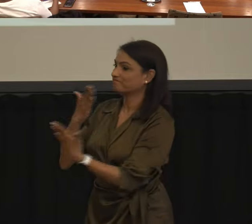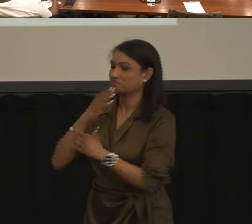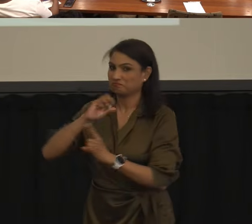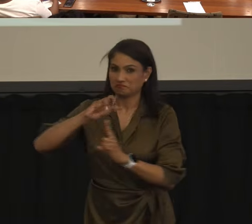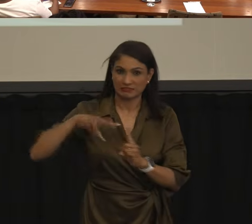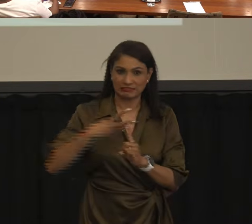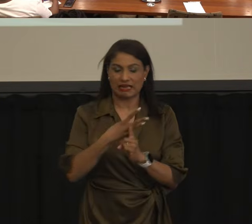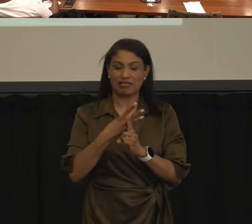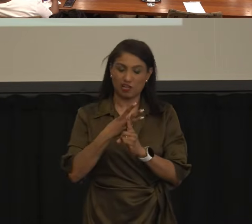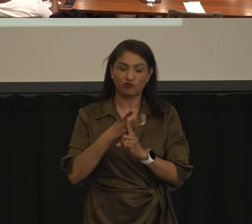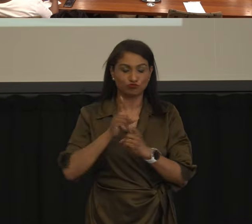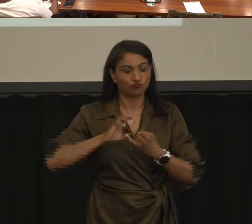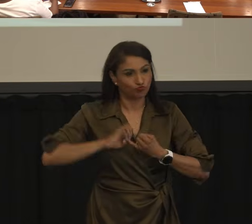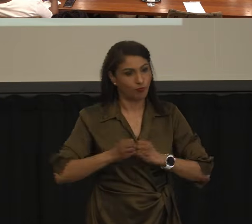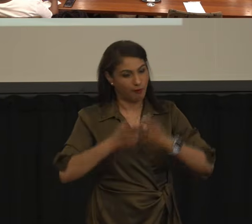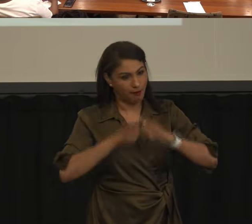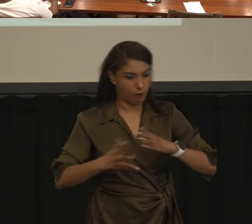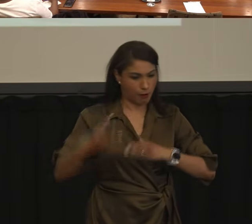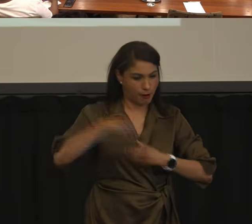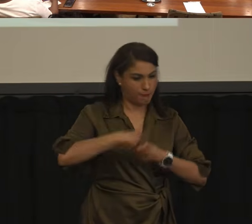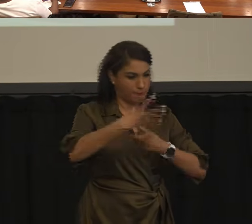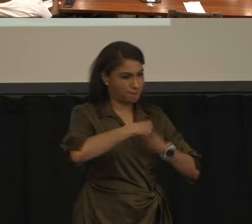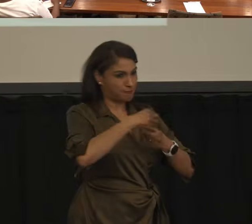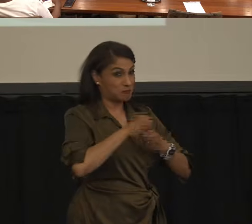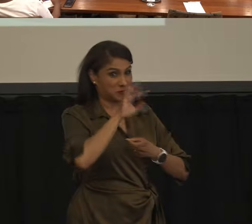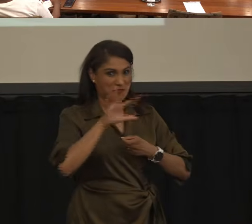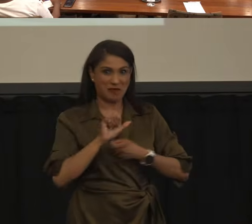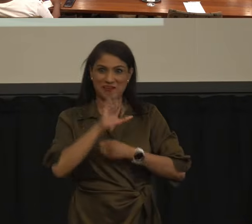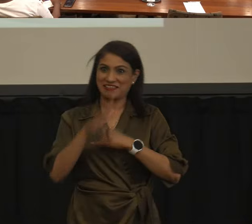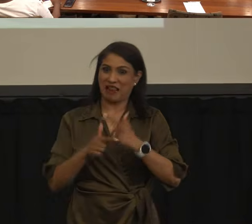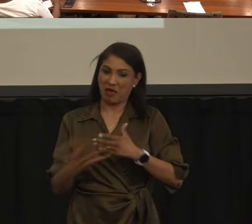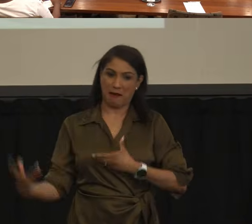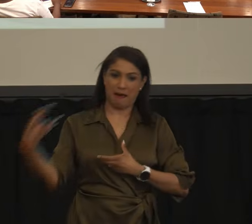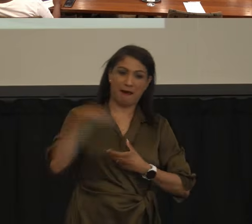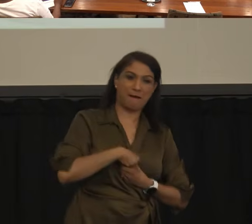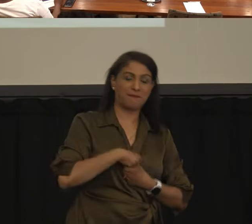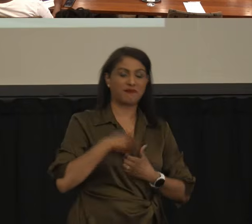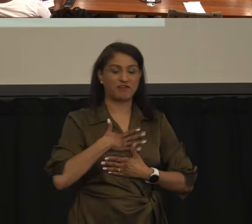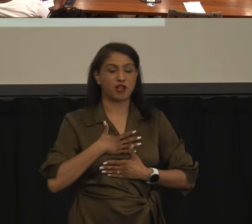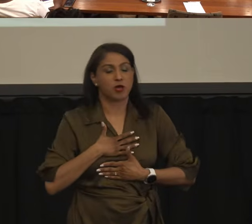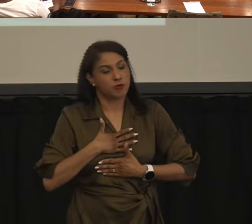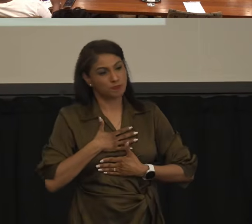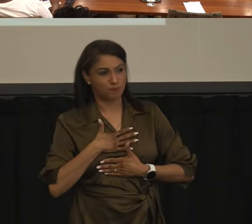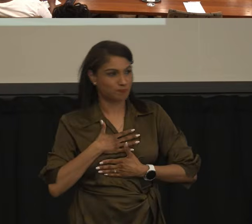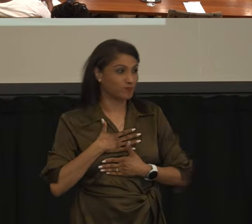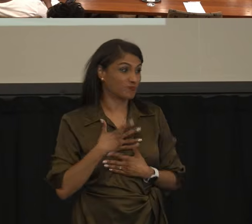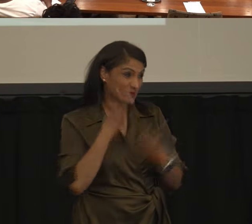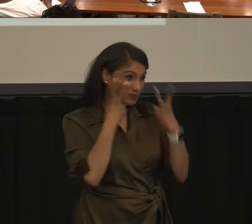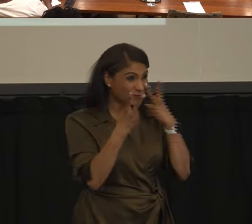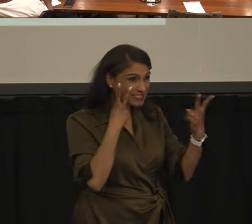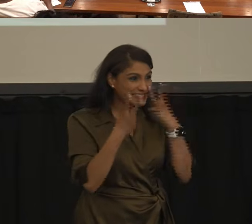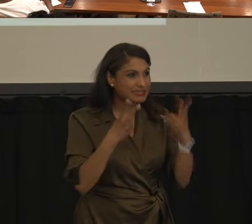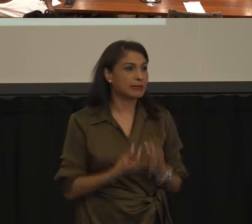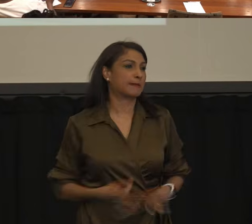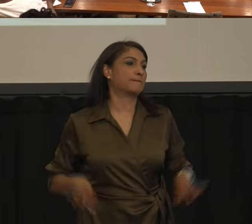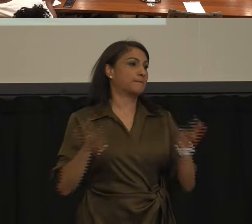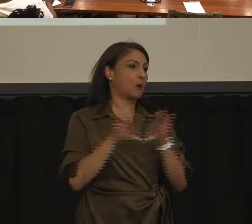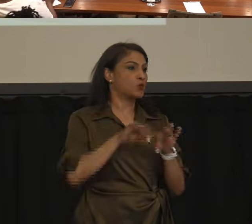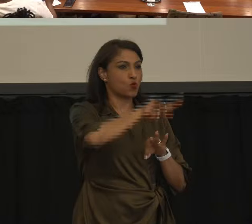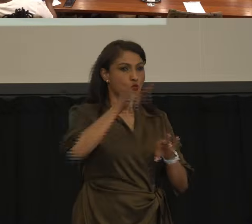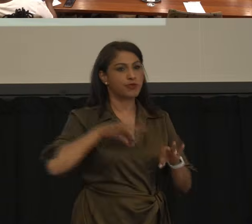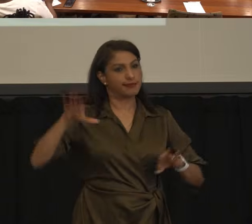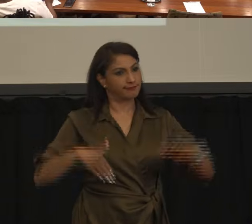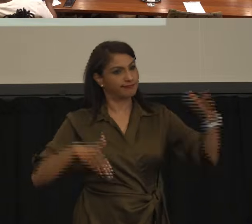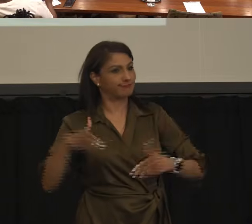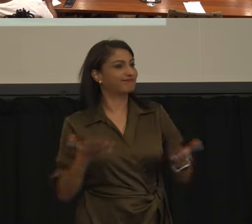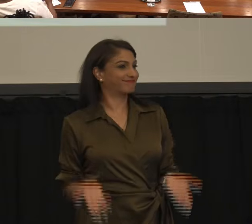Okay, thank you very, very much to you, Marissa, for that information. It's really good to see what else can be